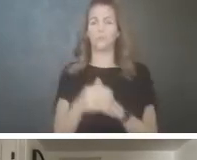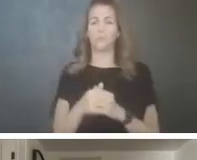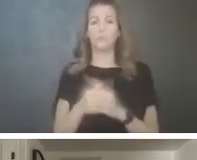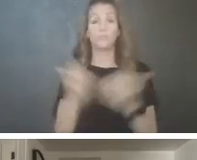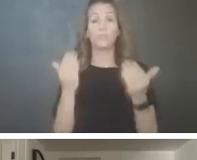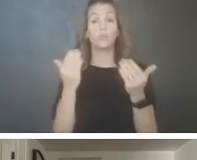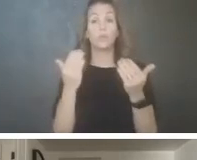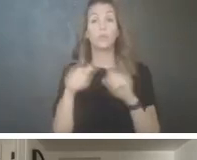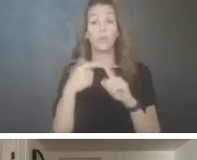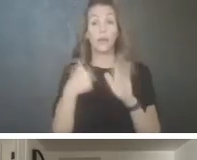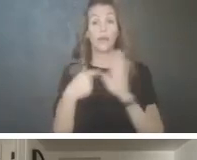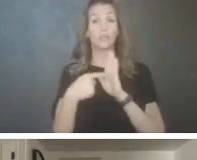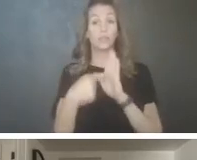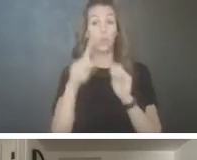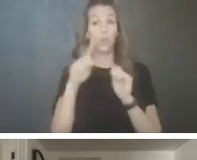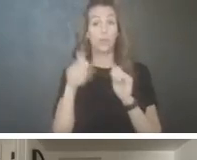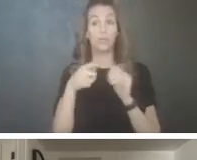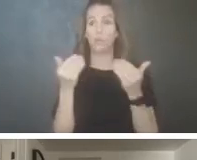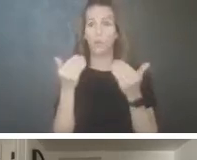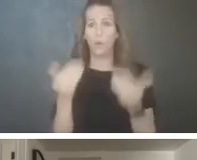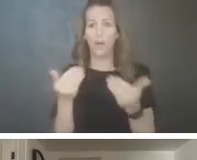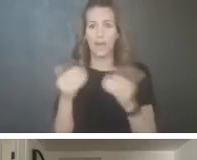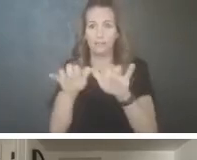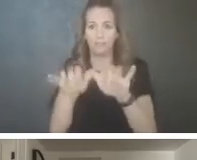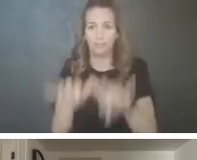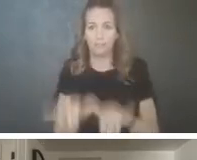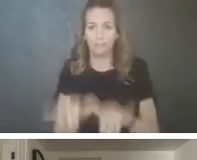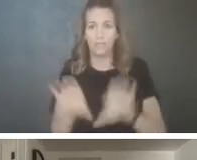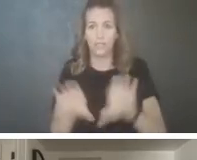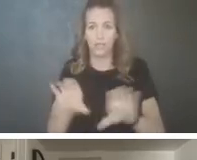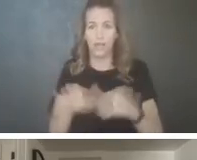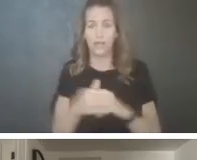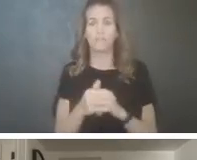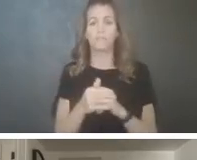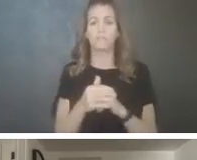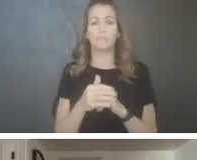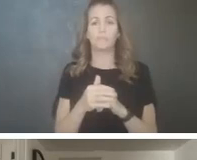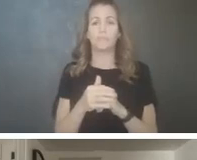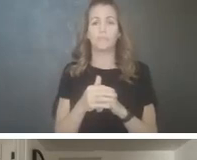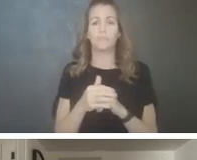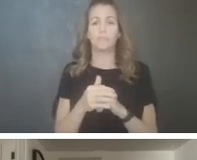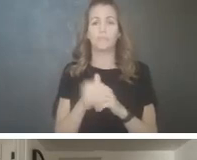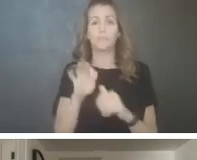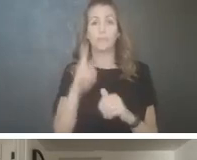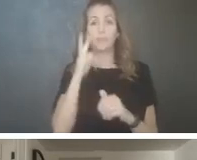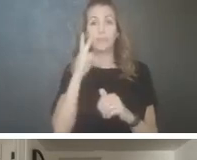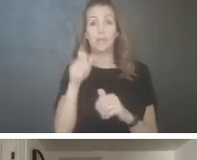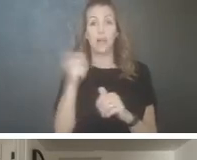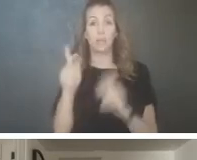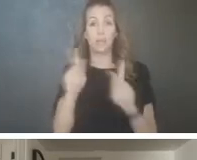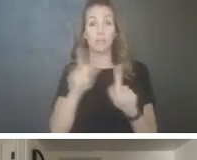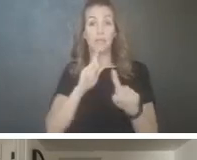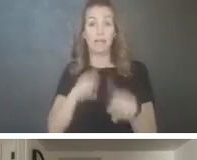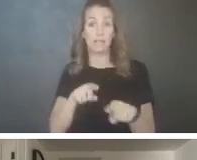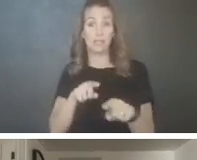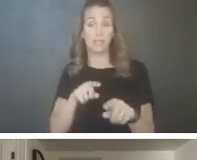ahead when I show a question, you can post your answer in the chat, and some may say it's cheating if you see other people's answers in the chat, but